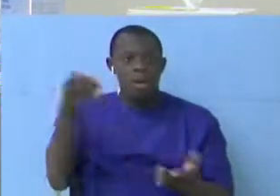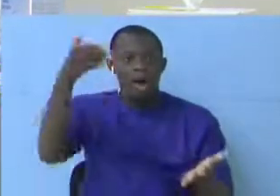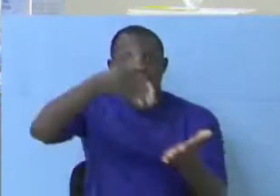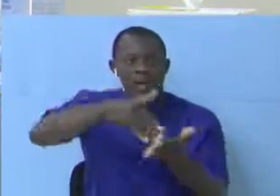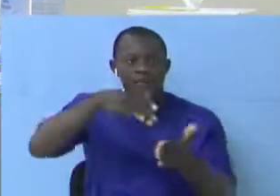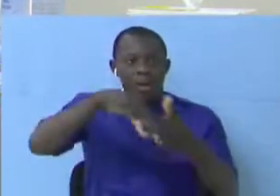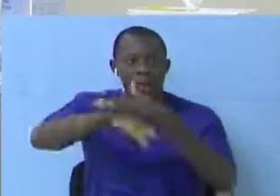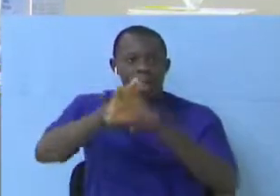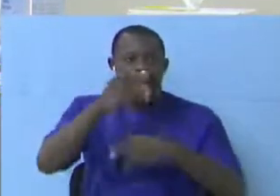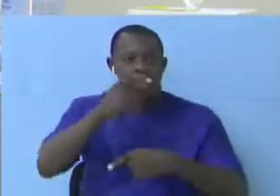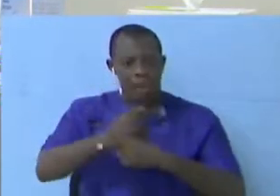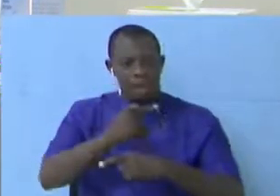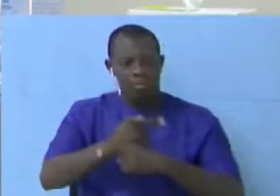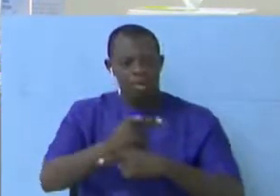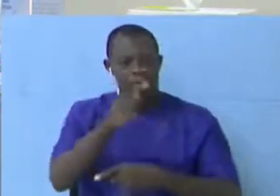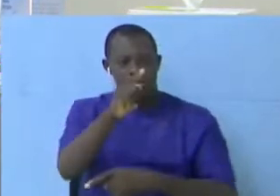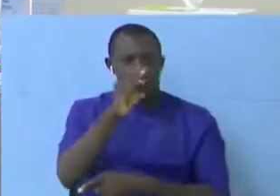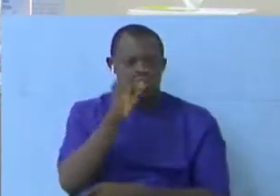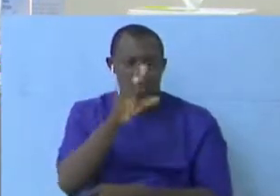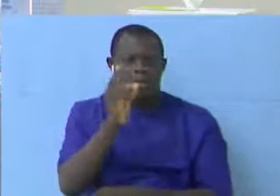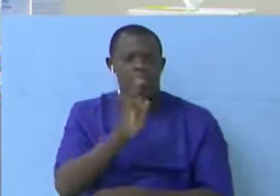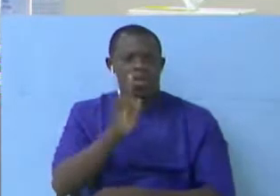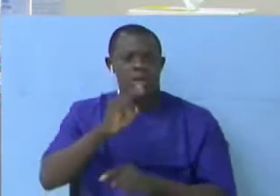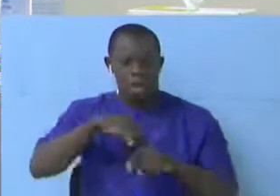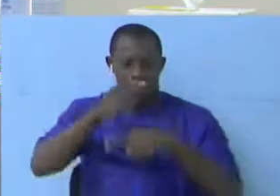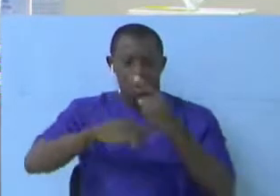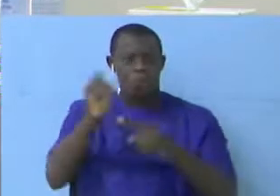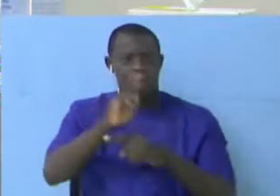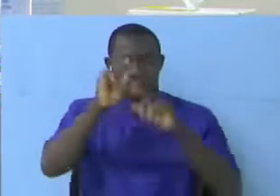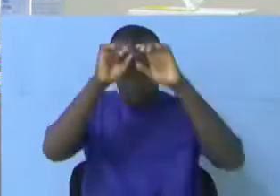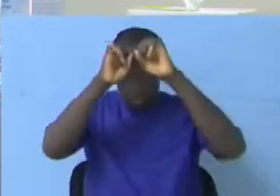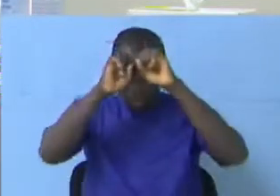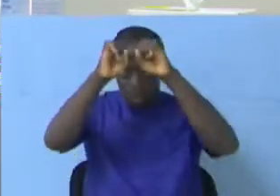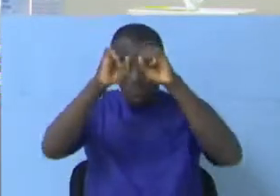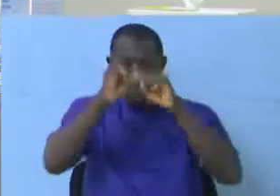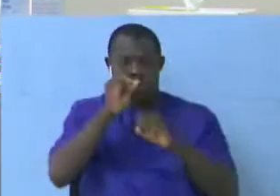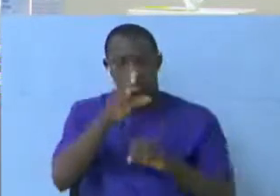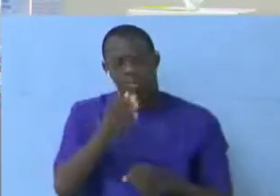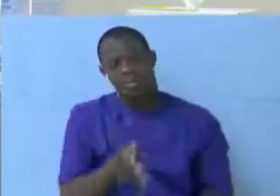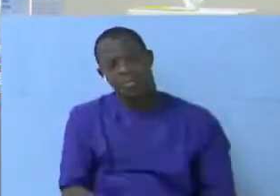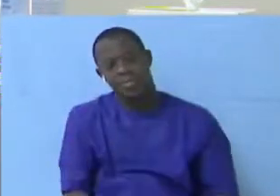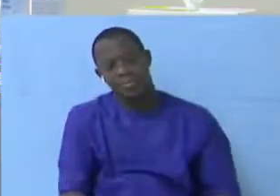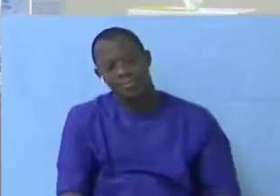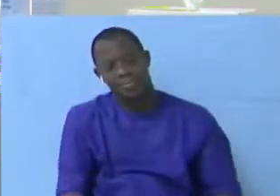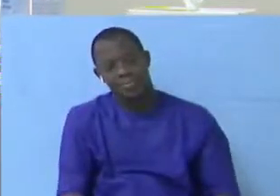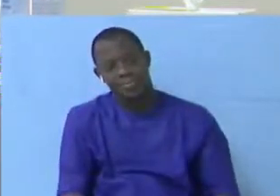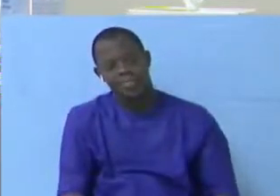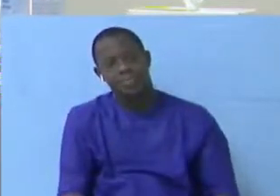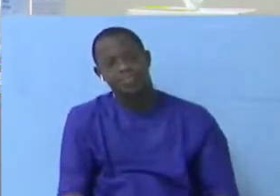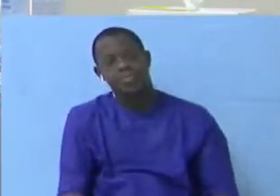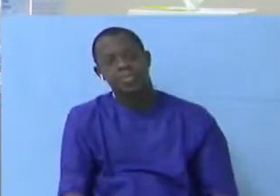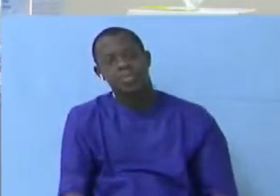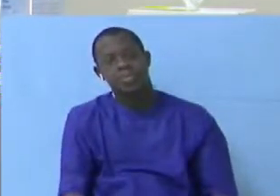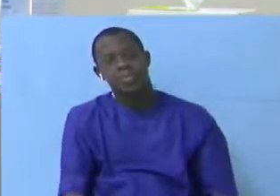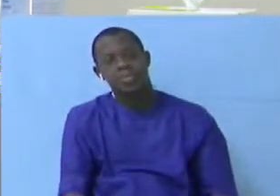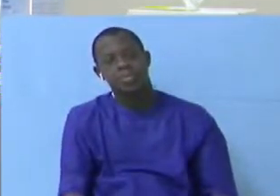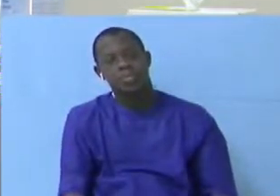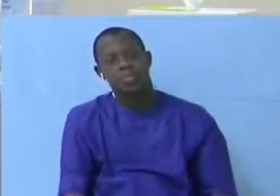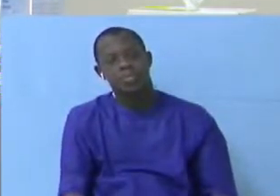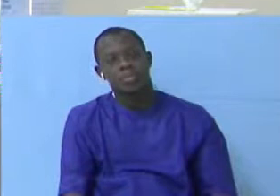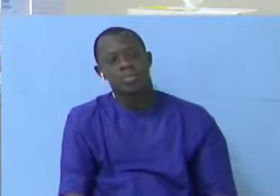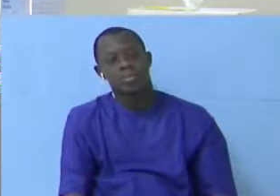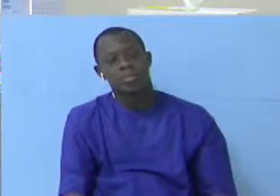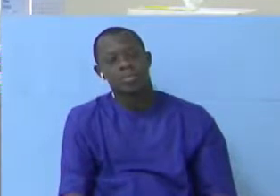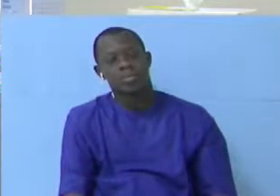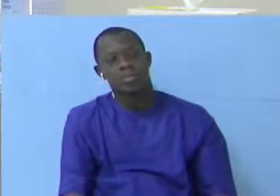mem fola niya moy manzakunda membe nunjang ye kuma ko membondi ko tolman ku saferin